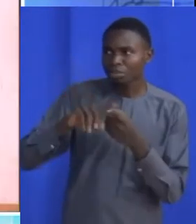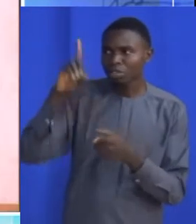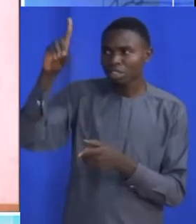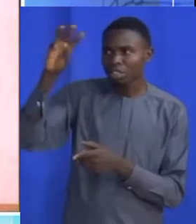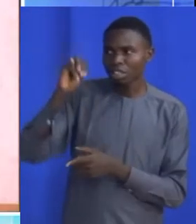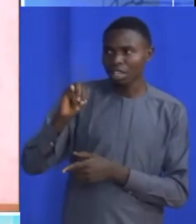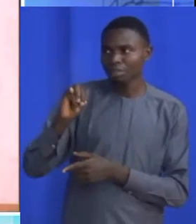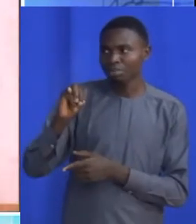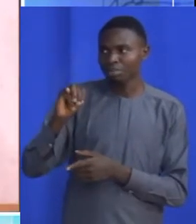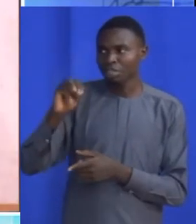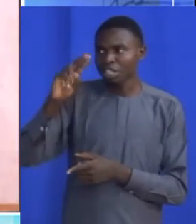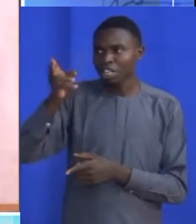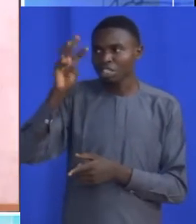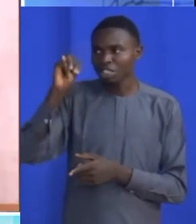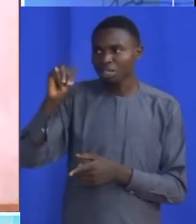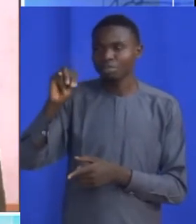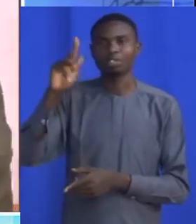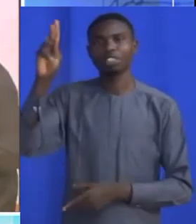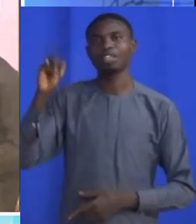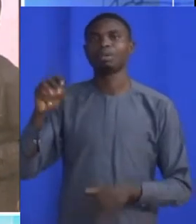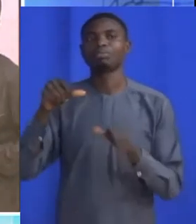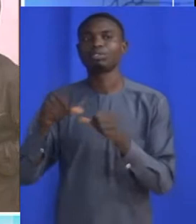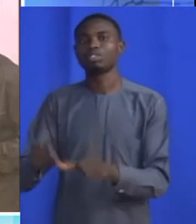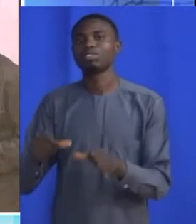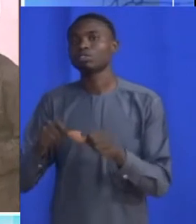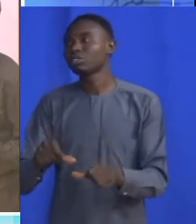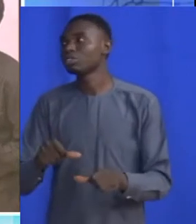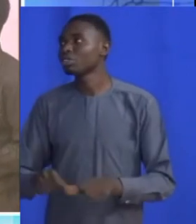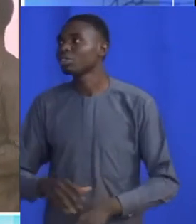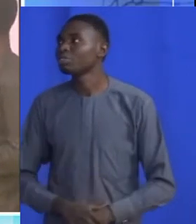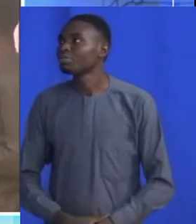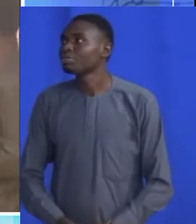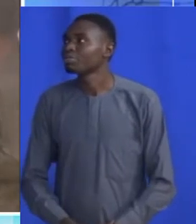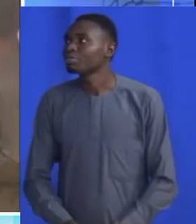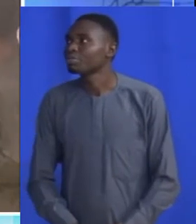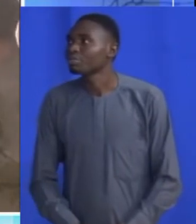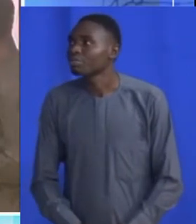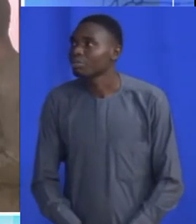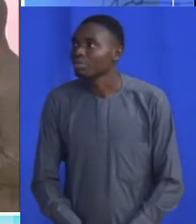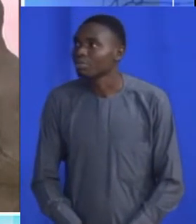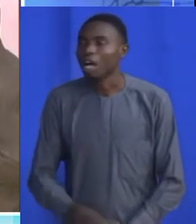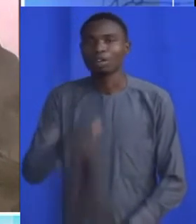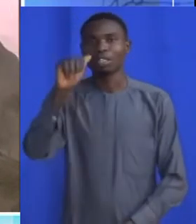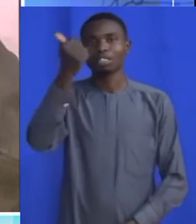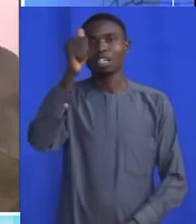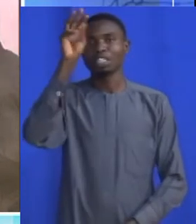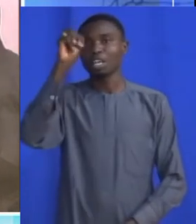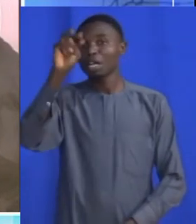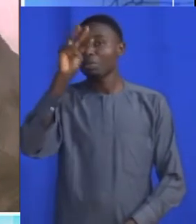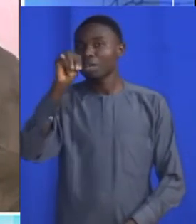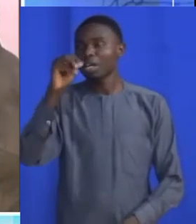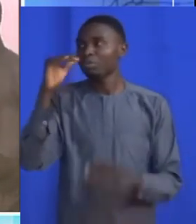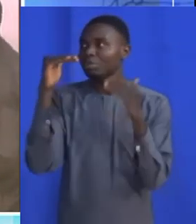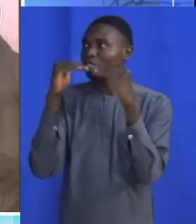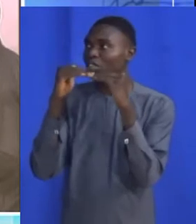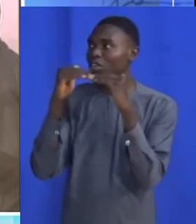of law is very important in a democratic system of governance. And there's no way a country or a